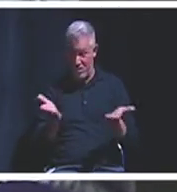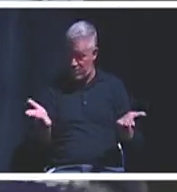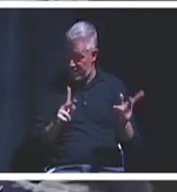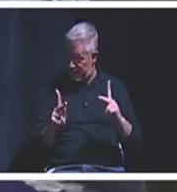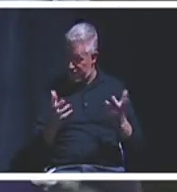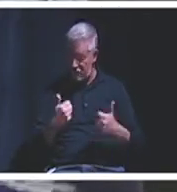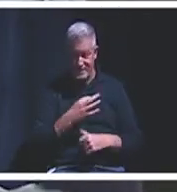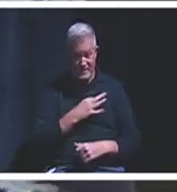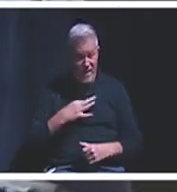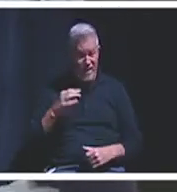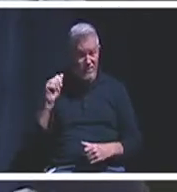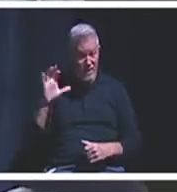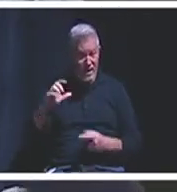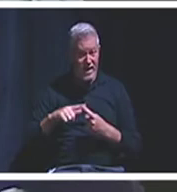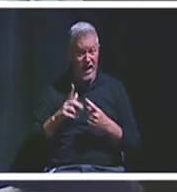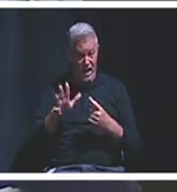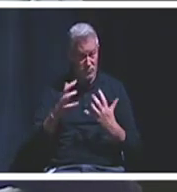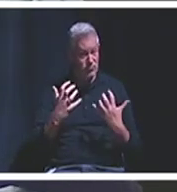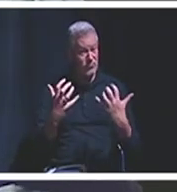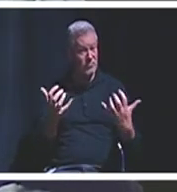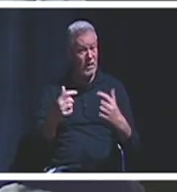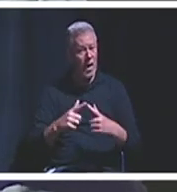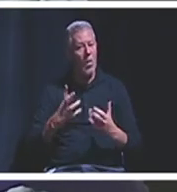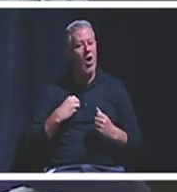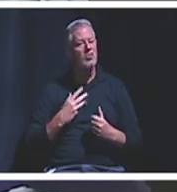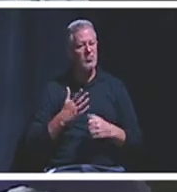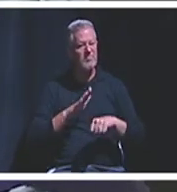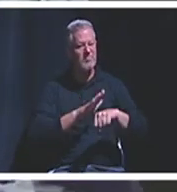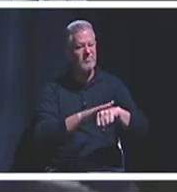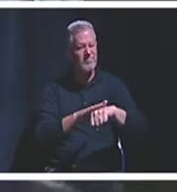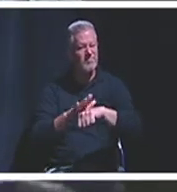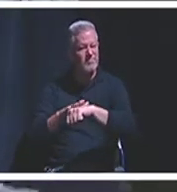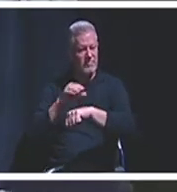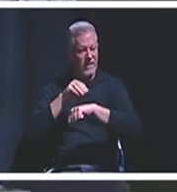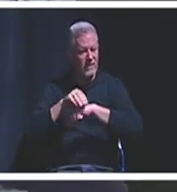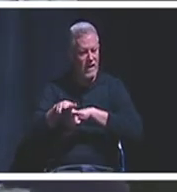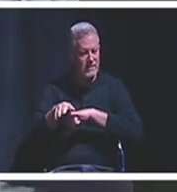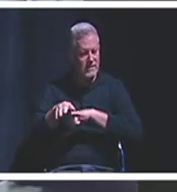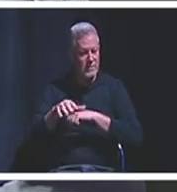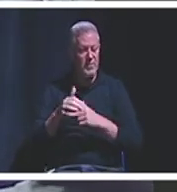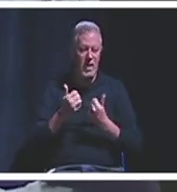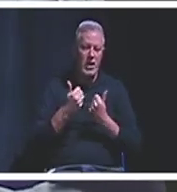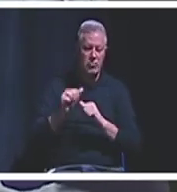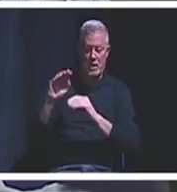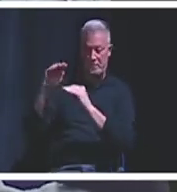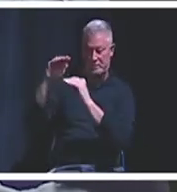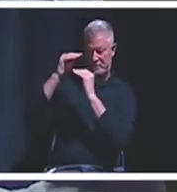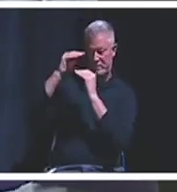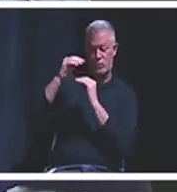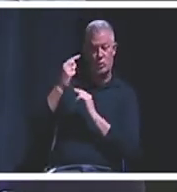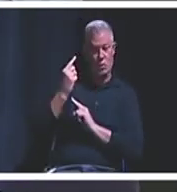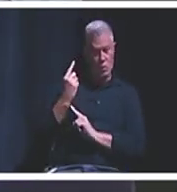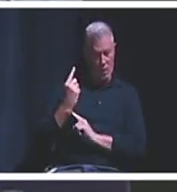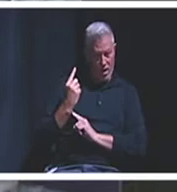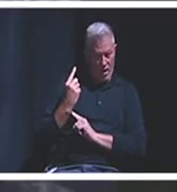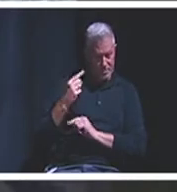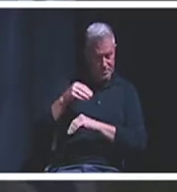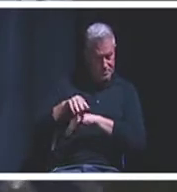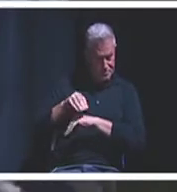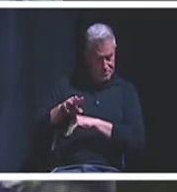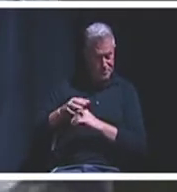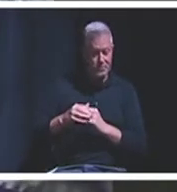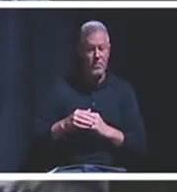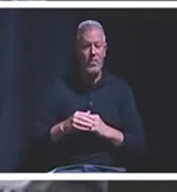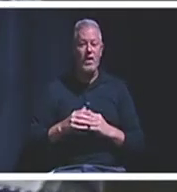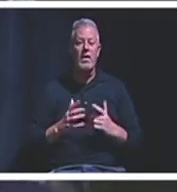can't help but want to share a bit of advice. I will try and limit myself to just one. And